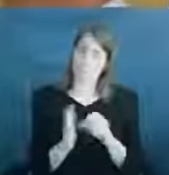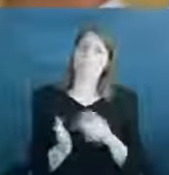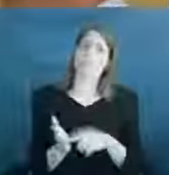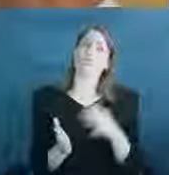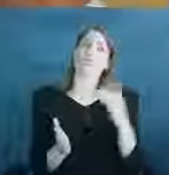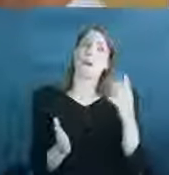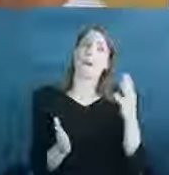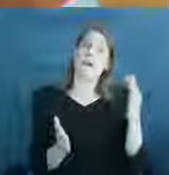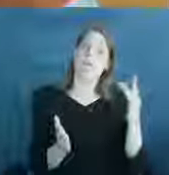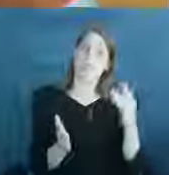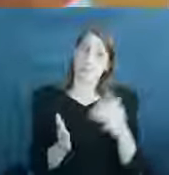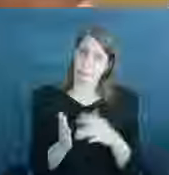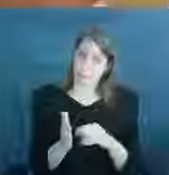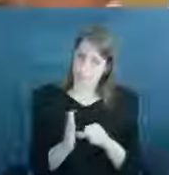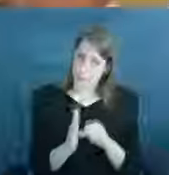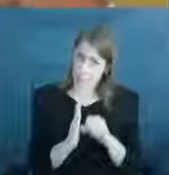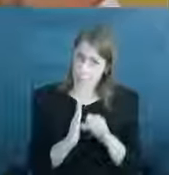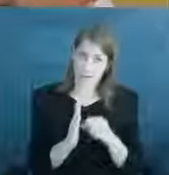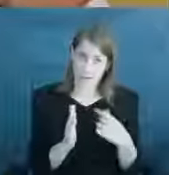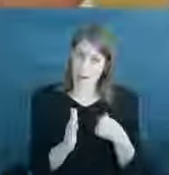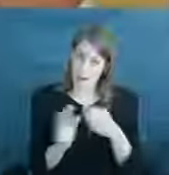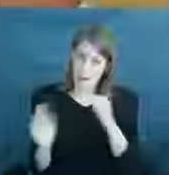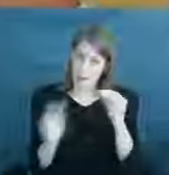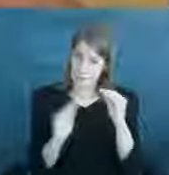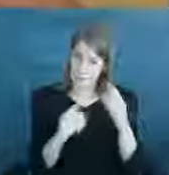am rarely this impressed.